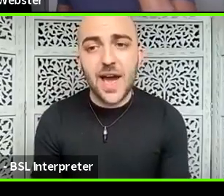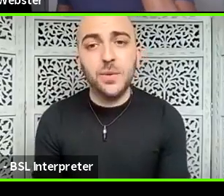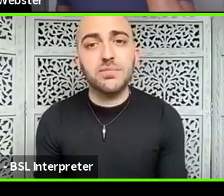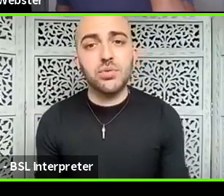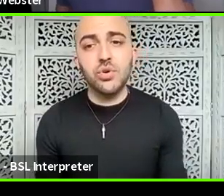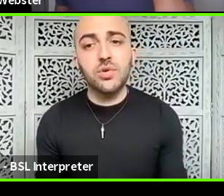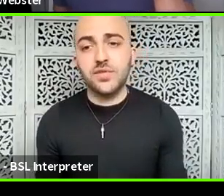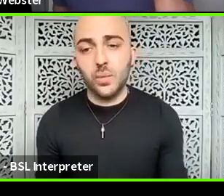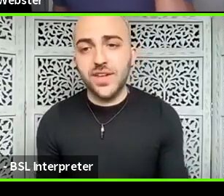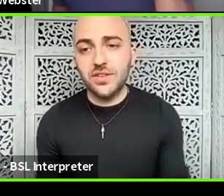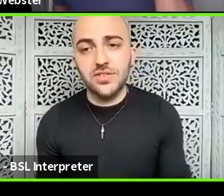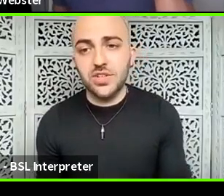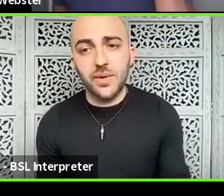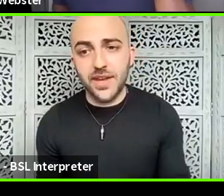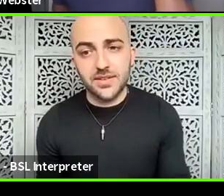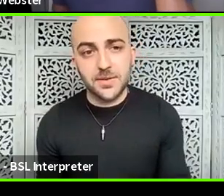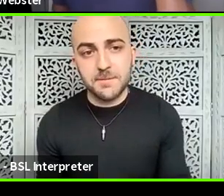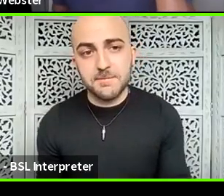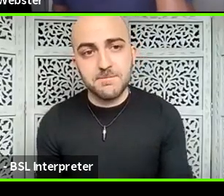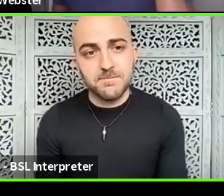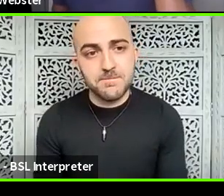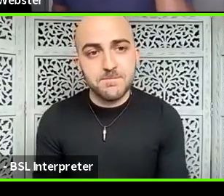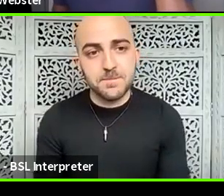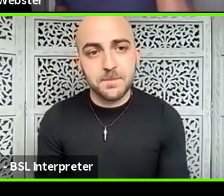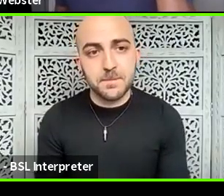maintain. And we've proved that we can do it.